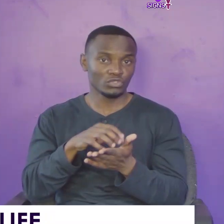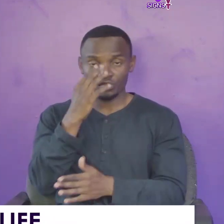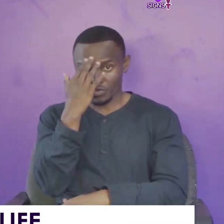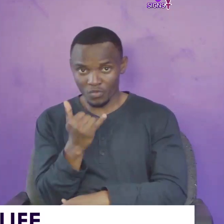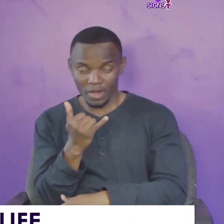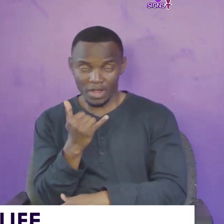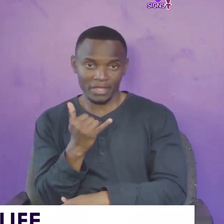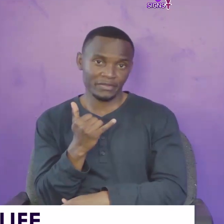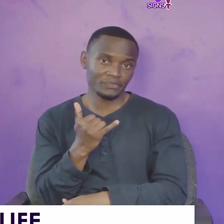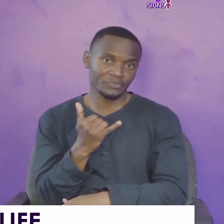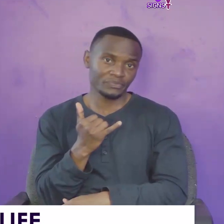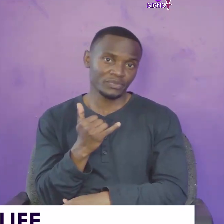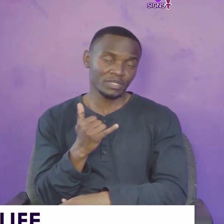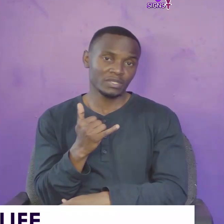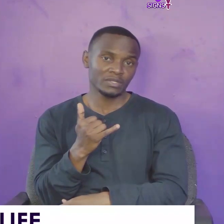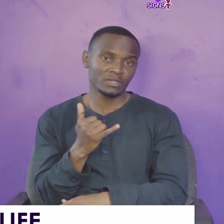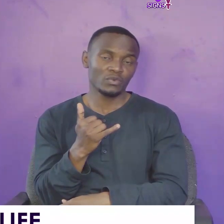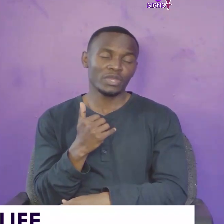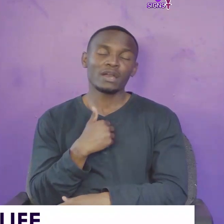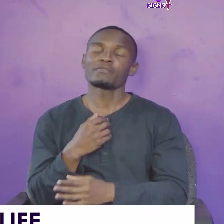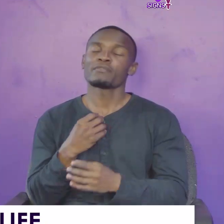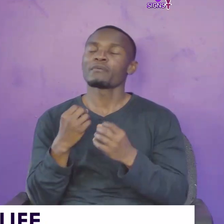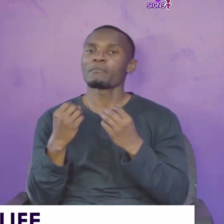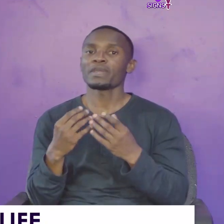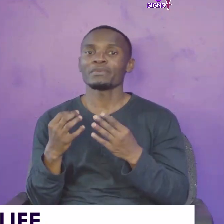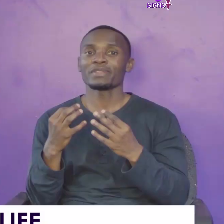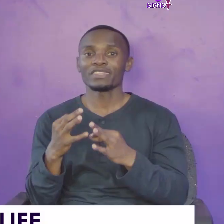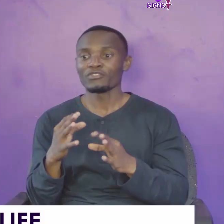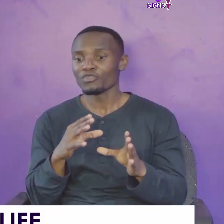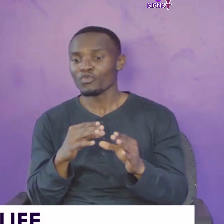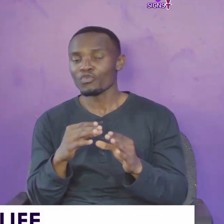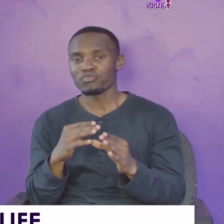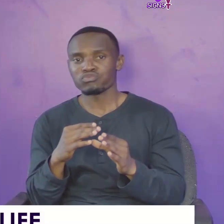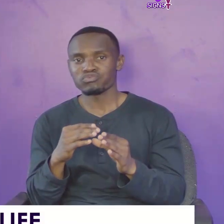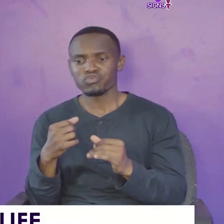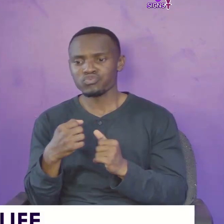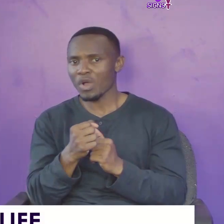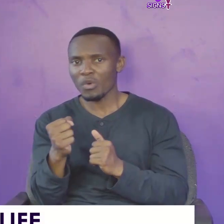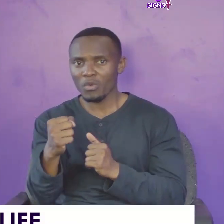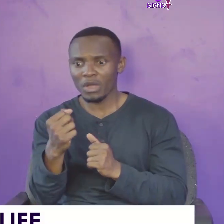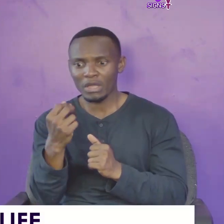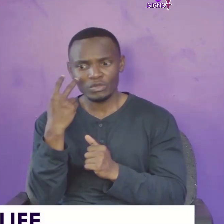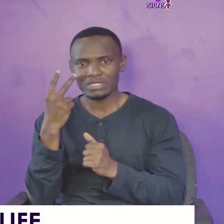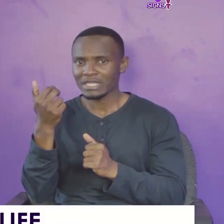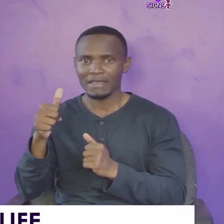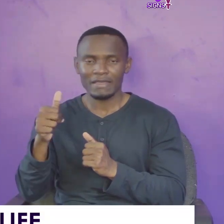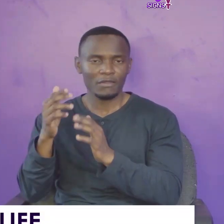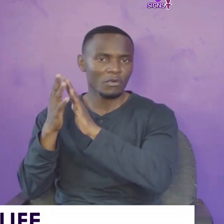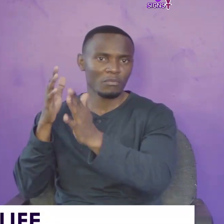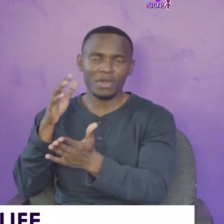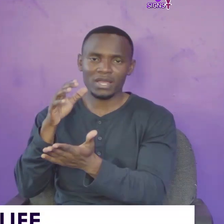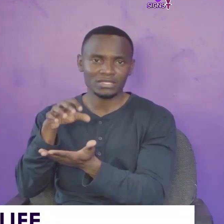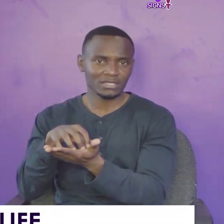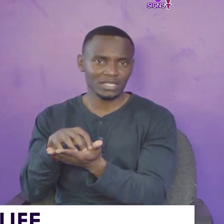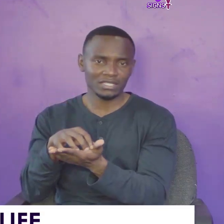you have pointed out, Jonah, there are so many. You walk to any bus stage, you walk to any VV base, you walk to any center. Yes, local